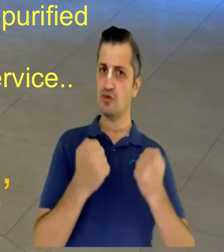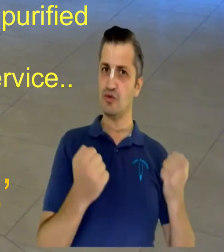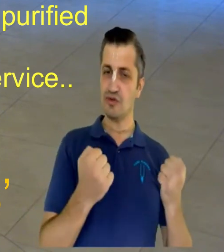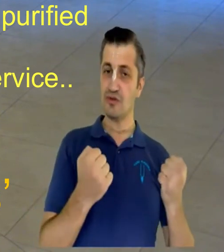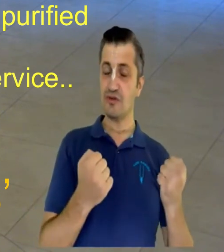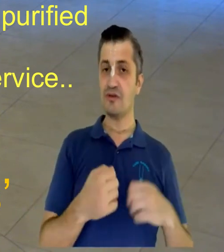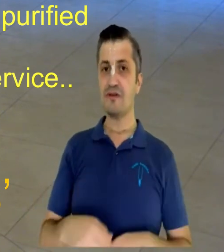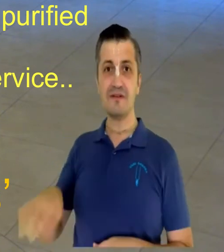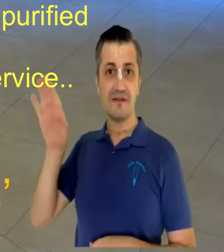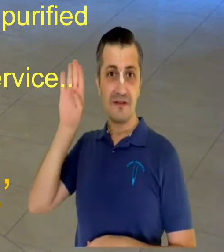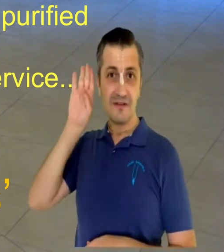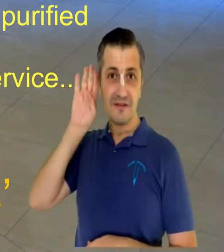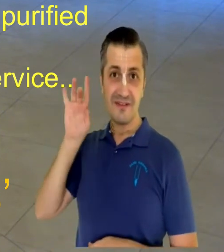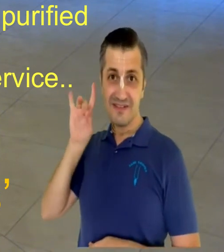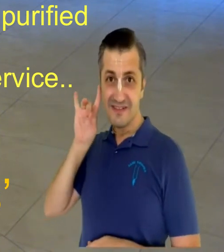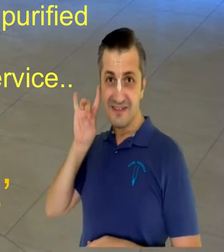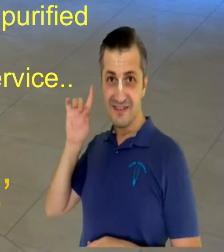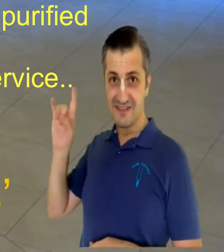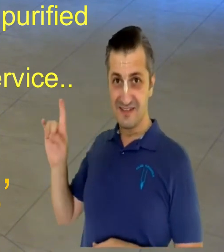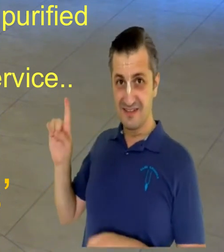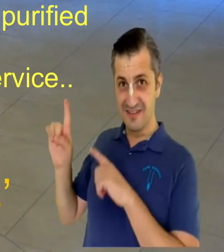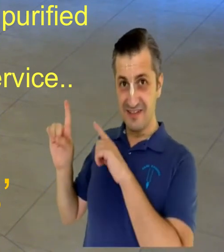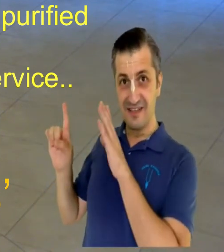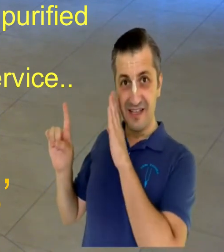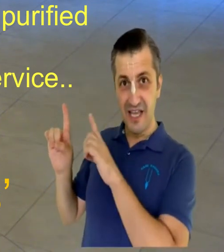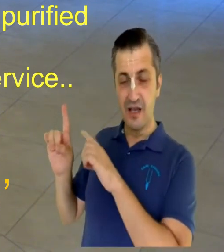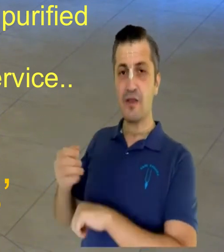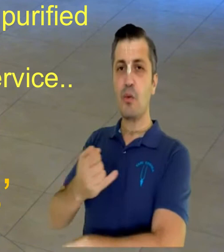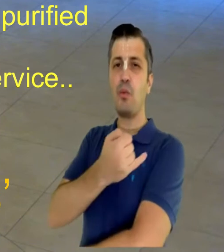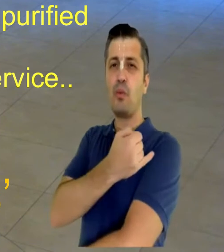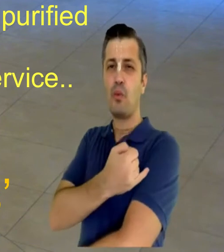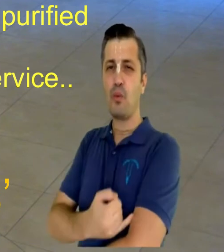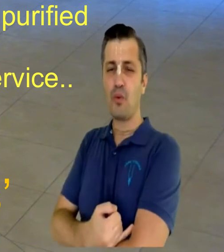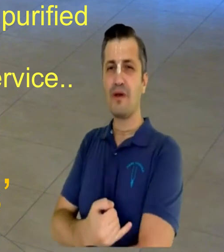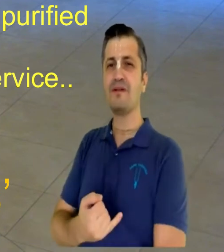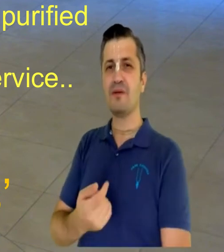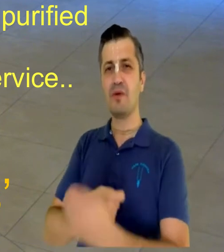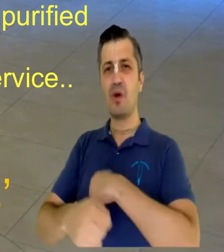Gora Arti will be starting soon. I'm not sure if there's any final question.